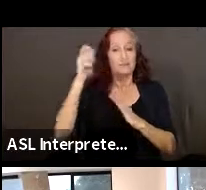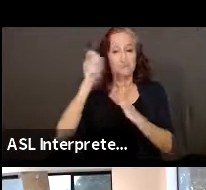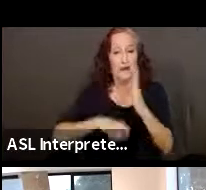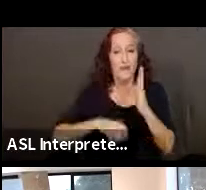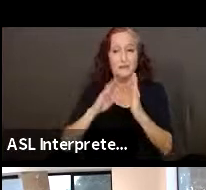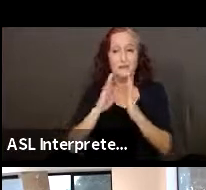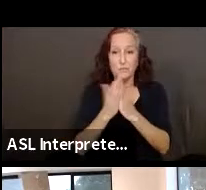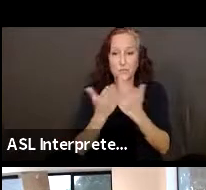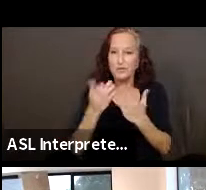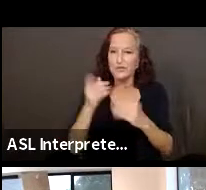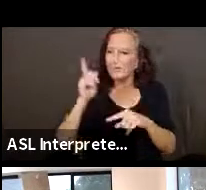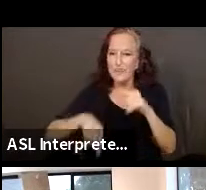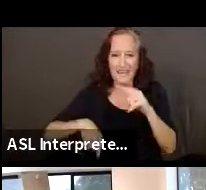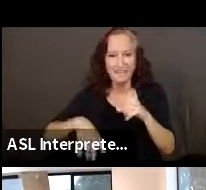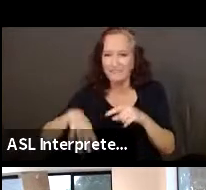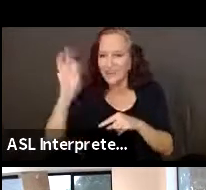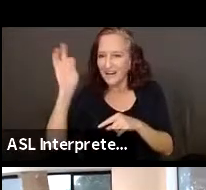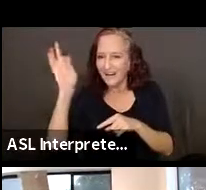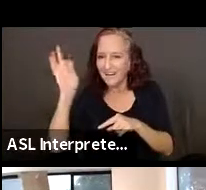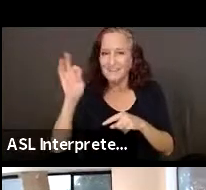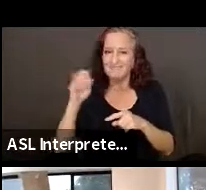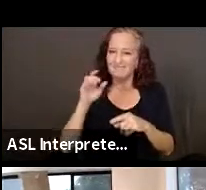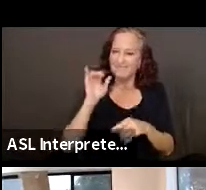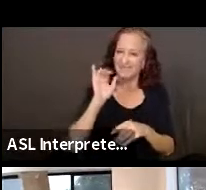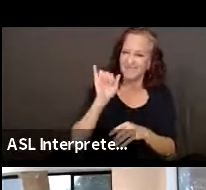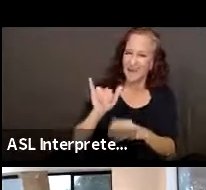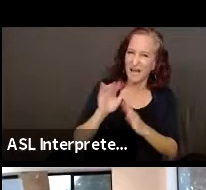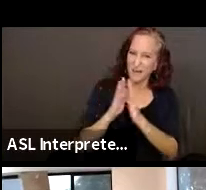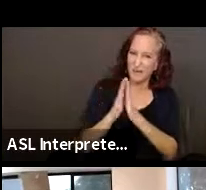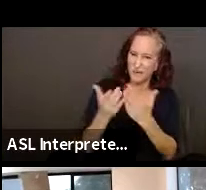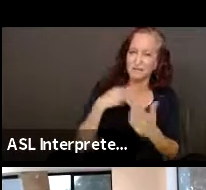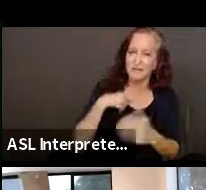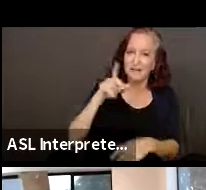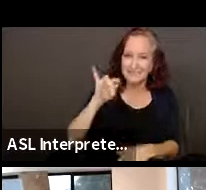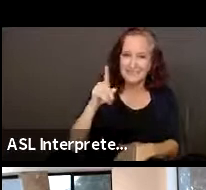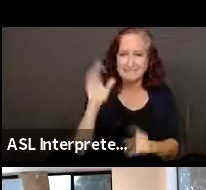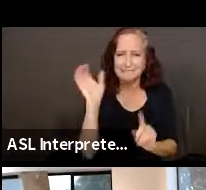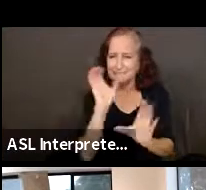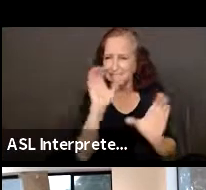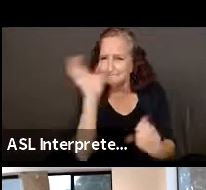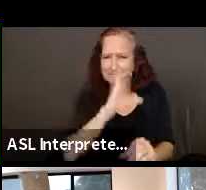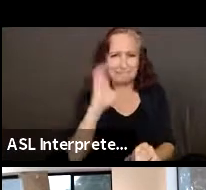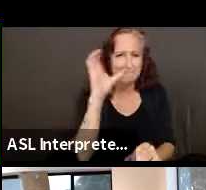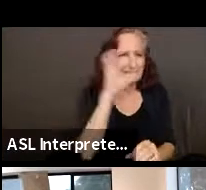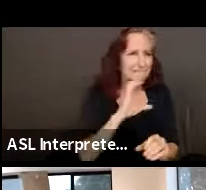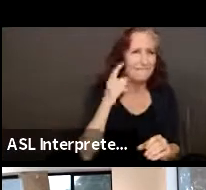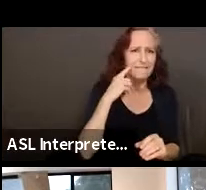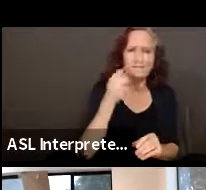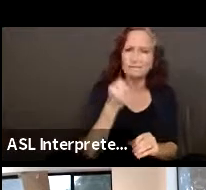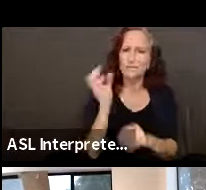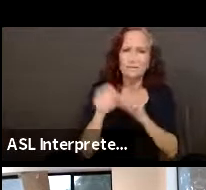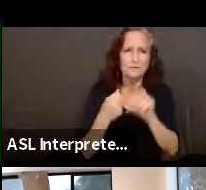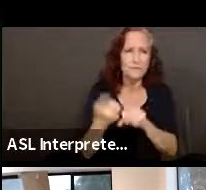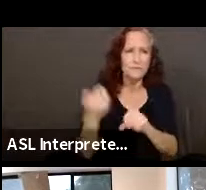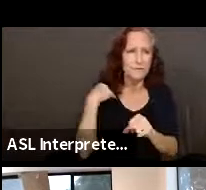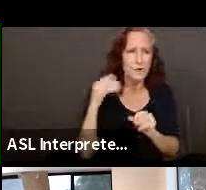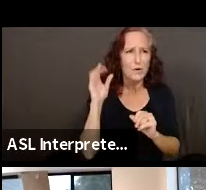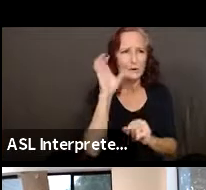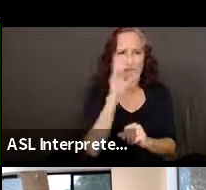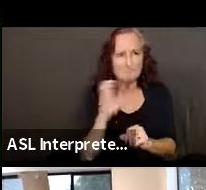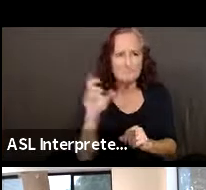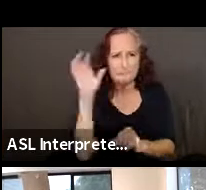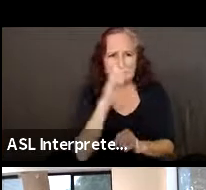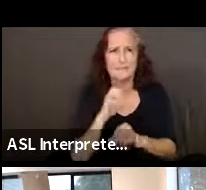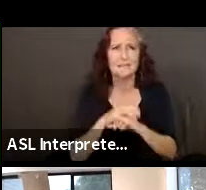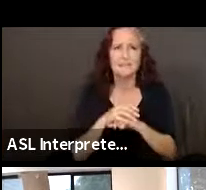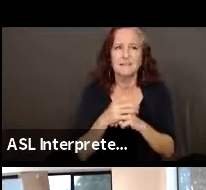this was the book I needed a few years ago. And in writing it, I learned so much. And there were so many people that were part of this, which